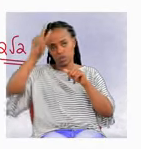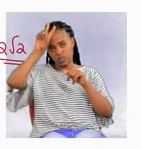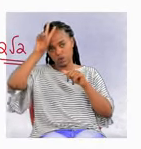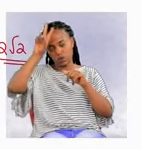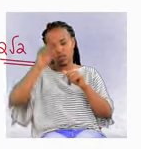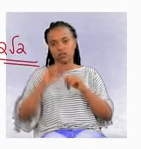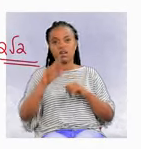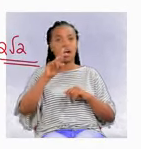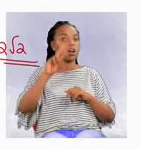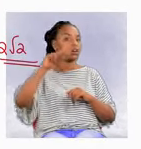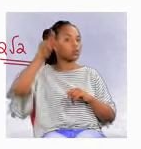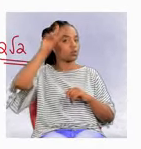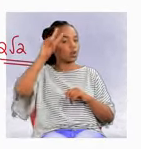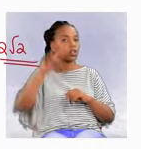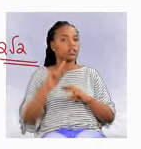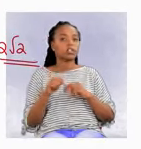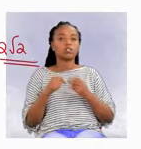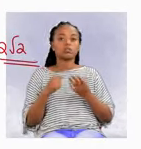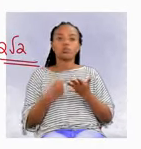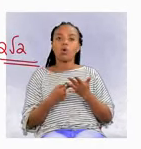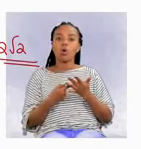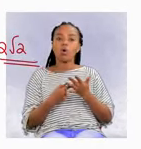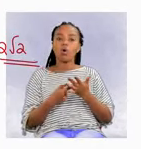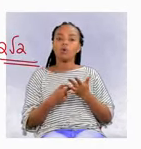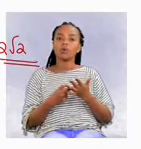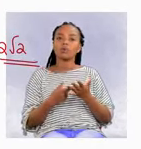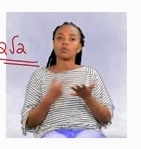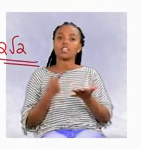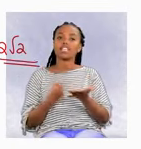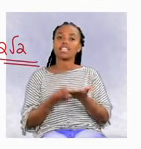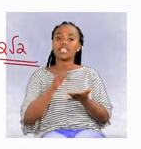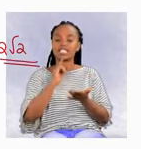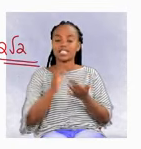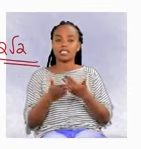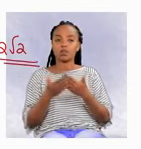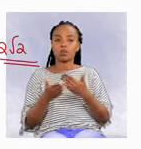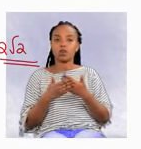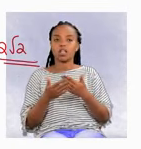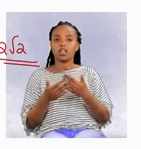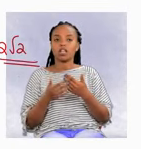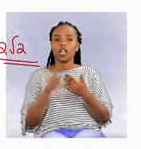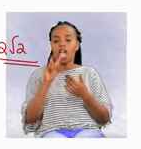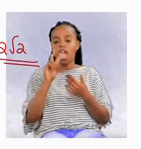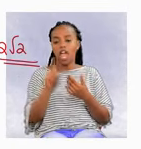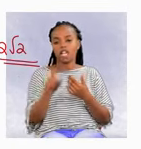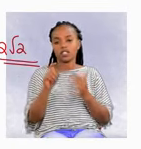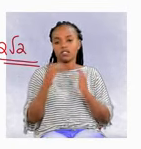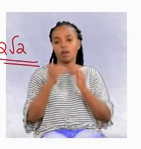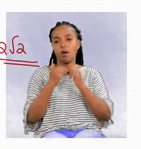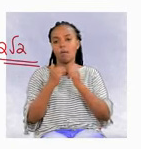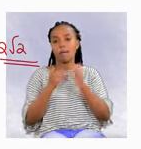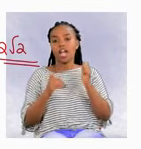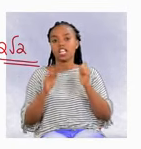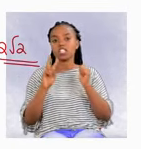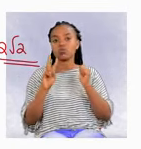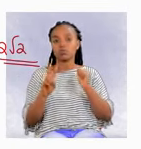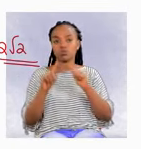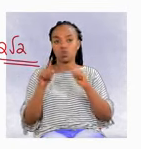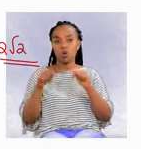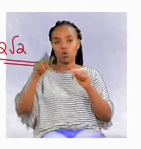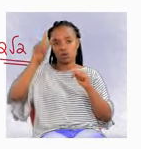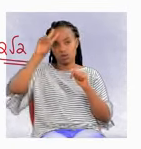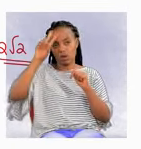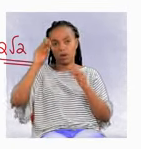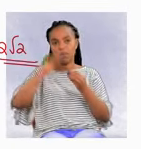radius squared. So, this is simply equal to this x minus 2 the